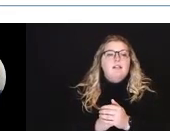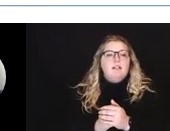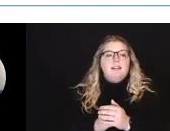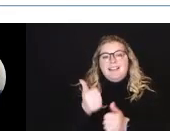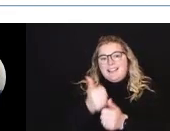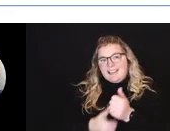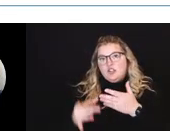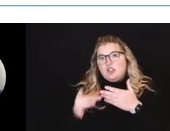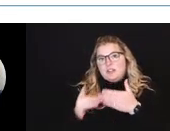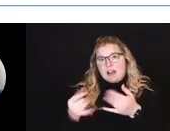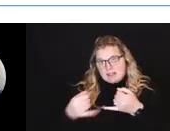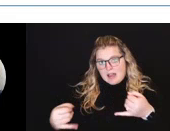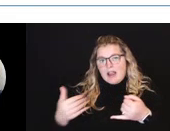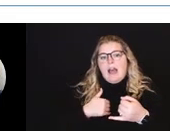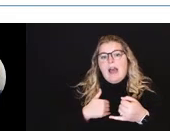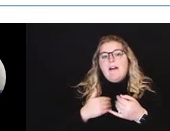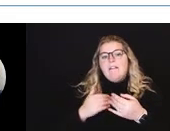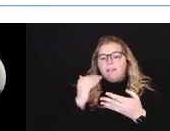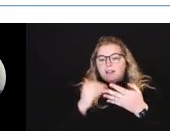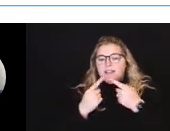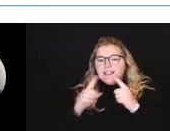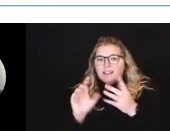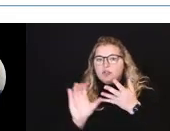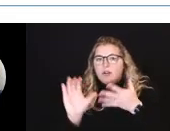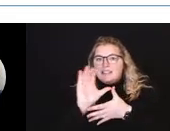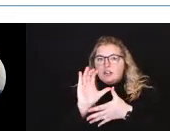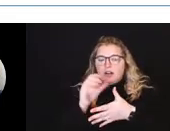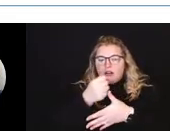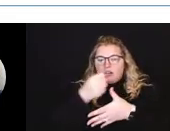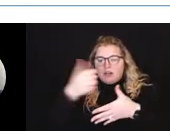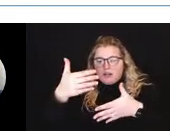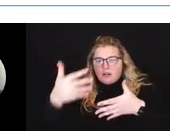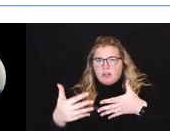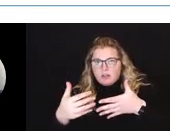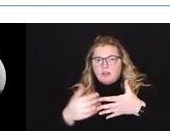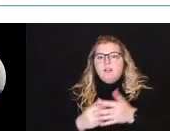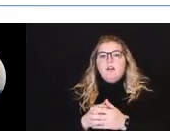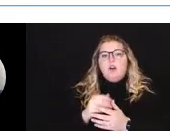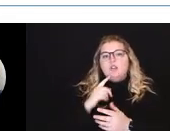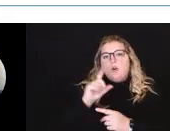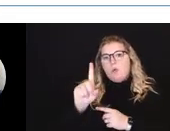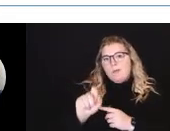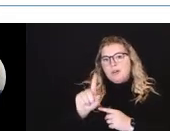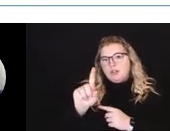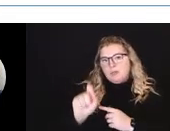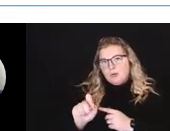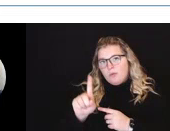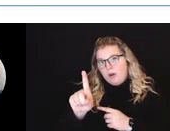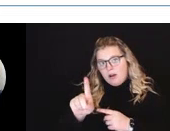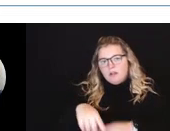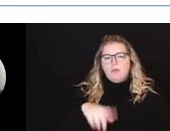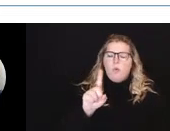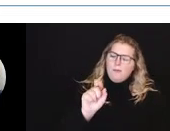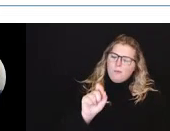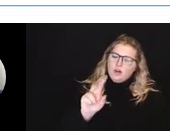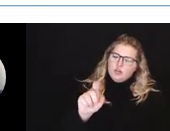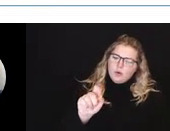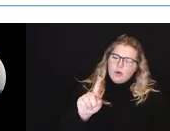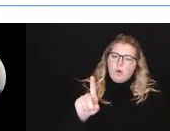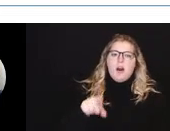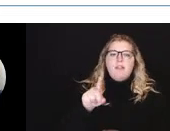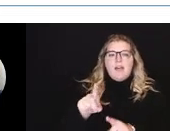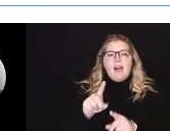have success criteria that each have a level. So 1.2.1, for example, is within the principle